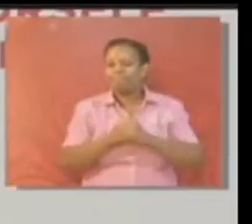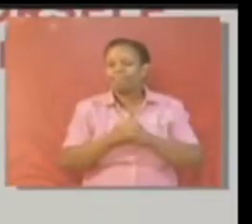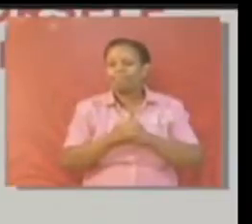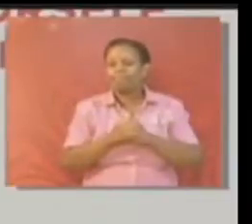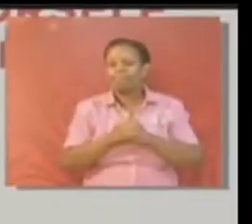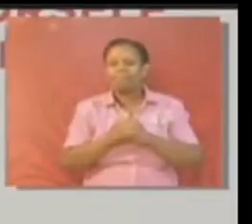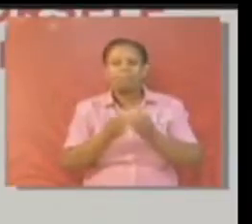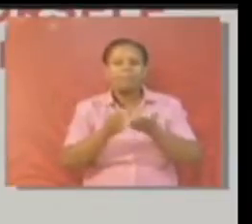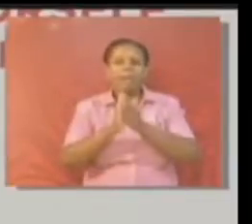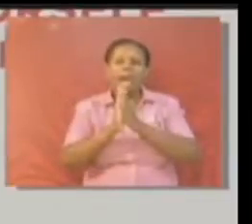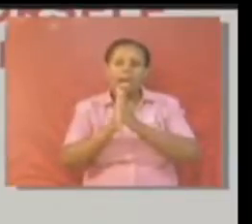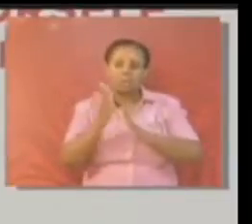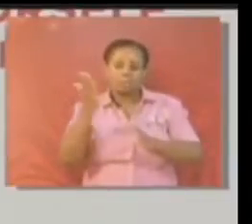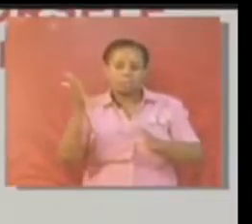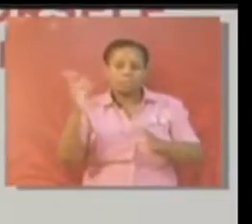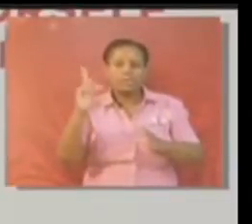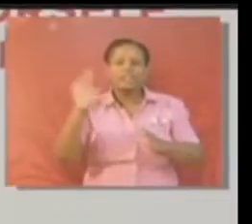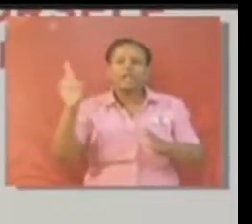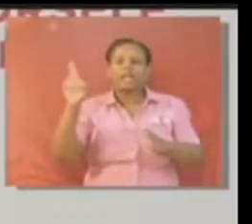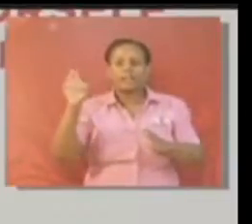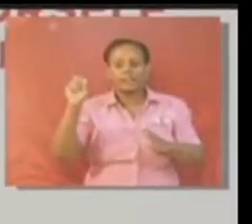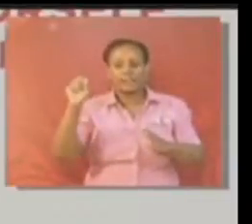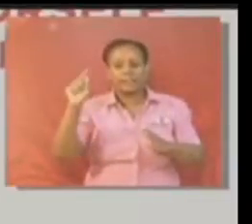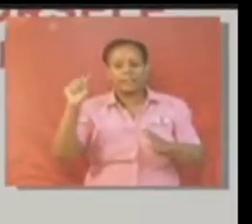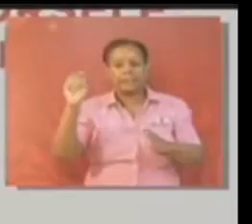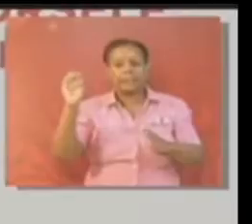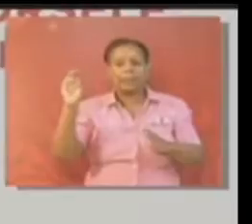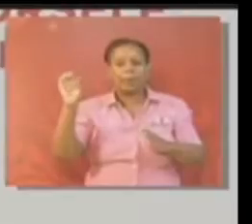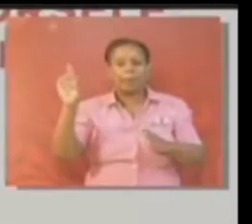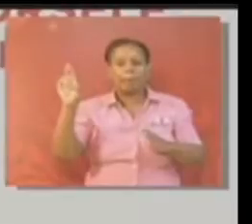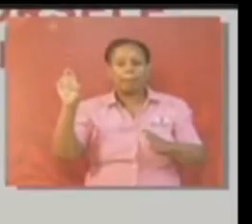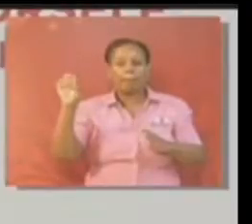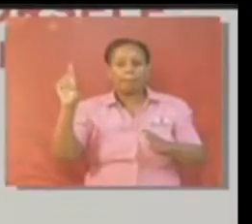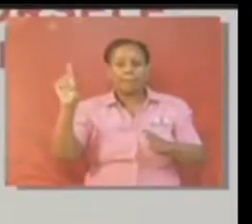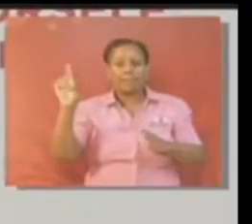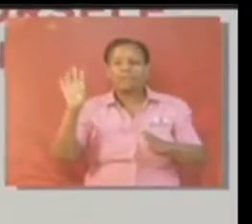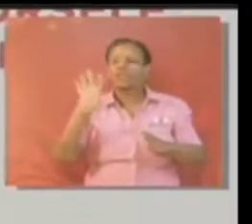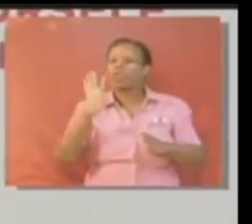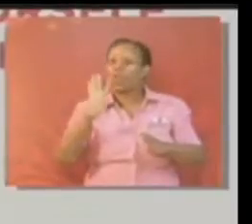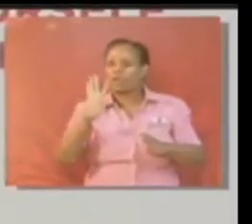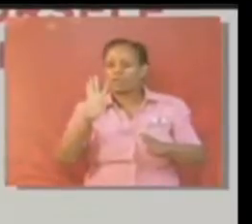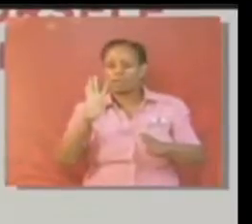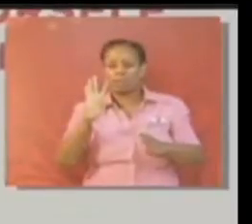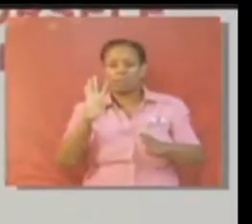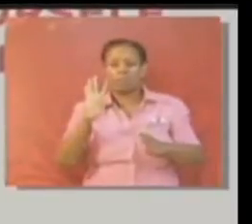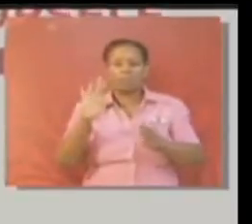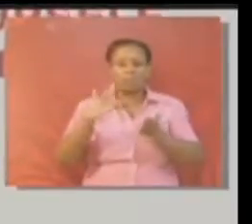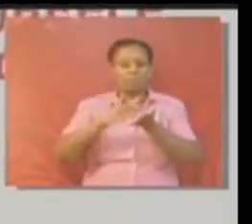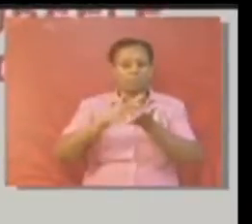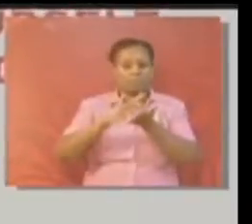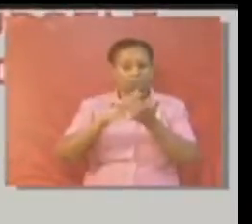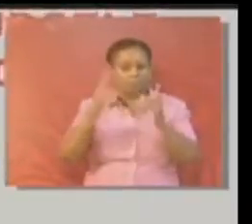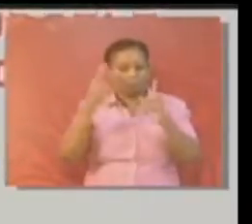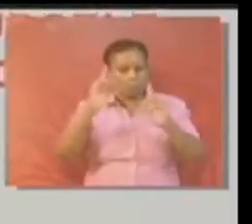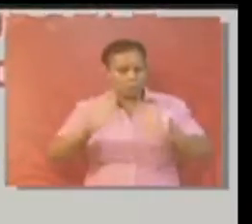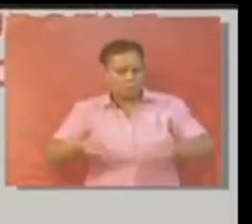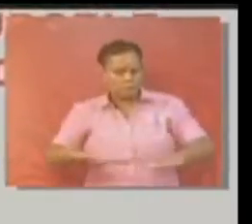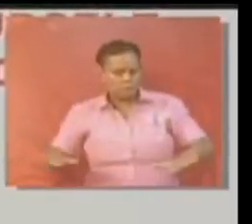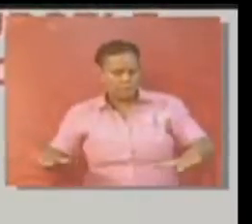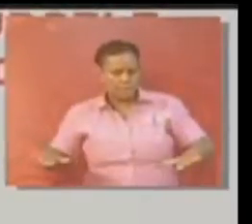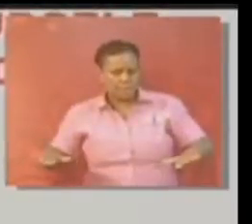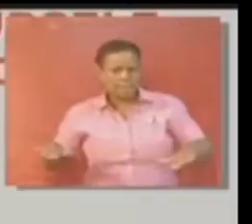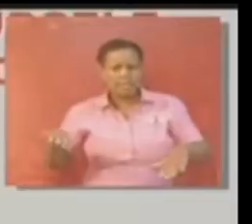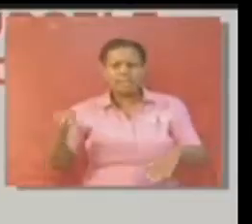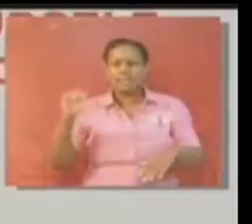life-threatening. What I would like the public to know from a policy perspective is that we